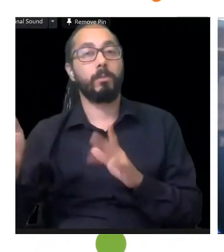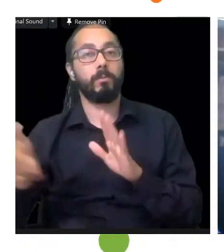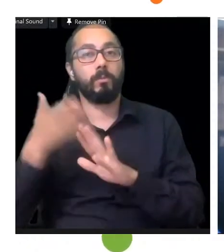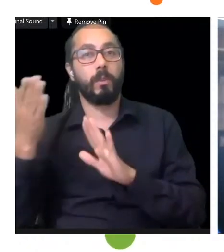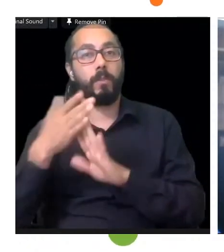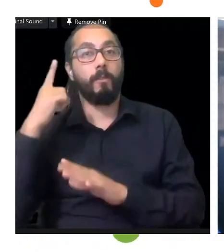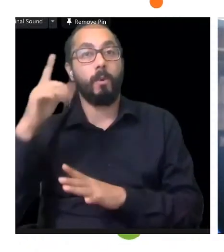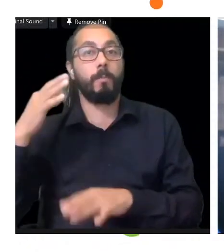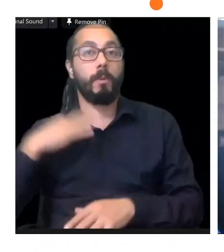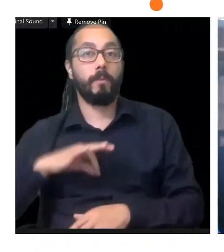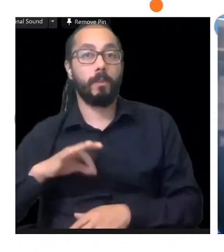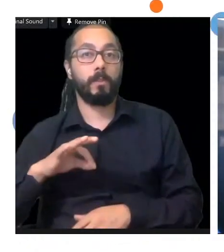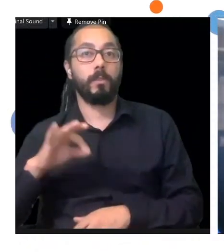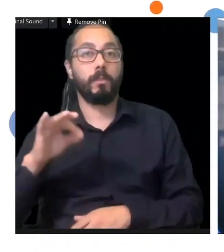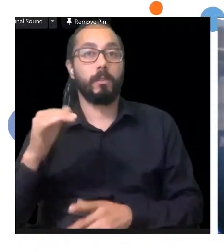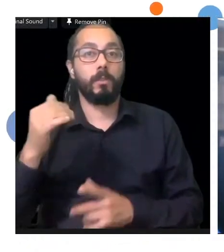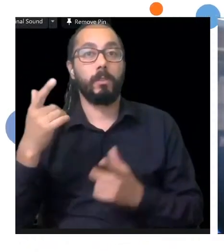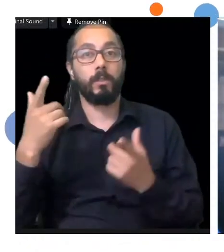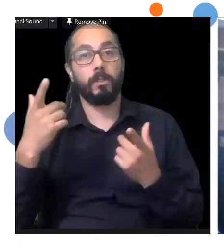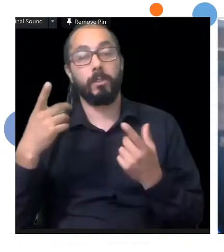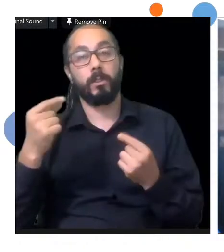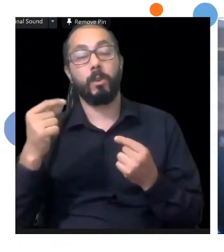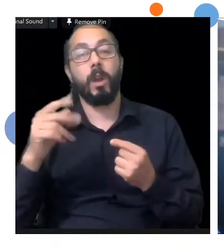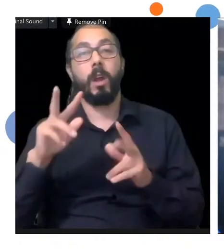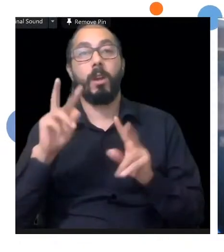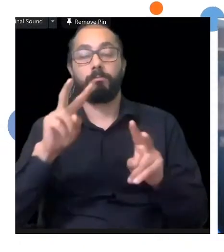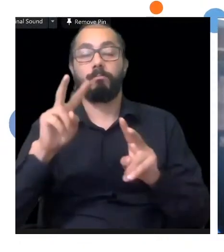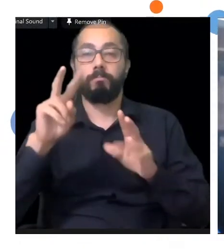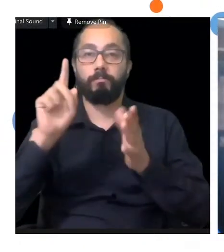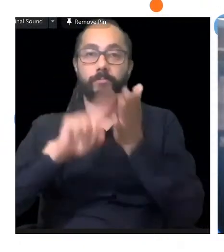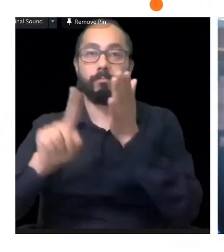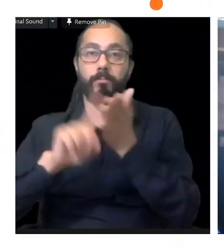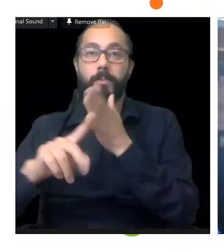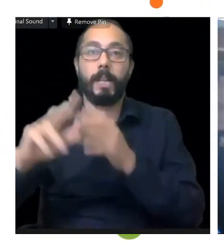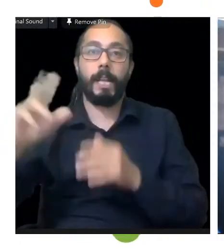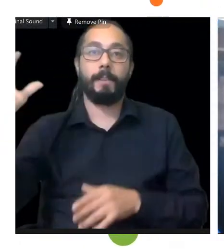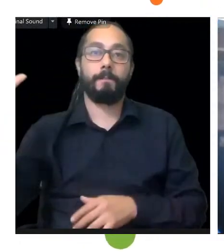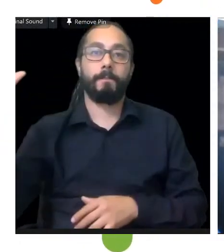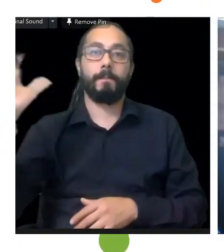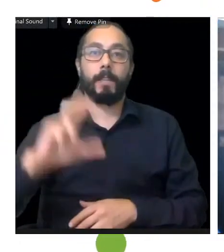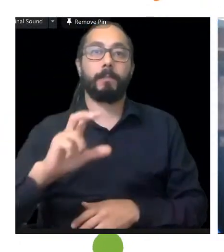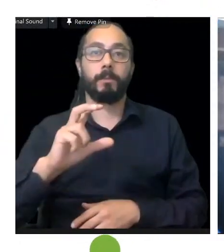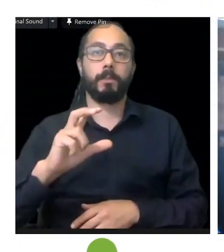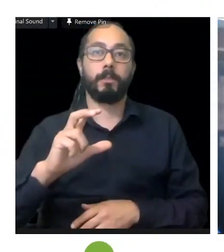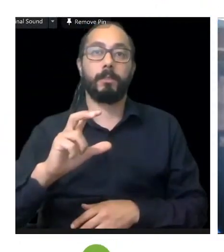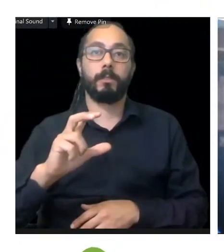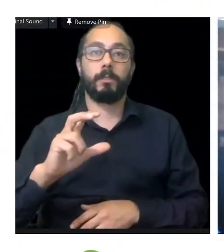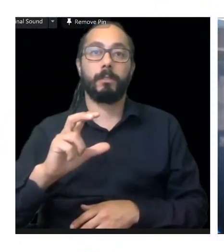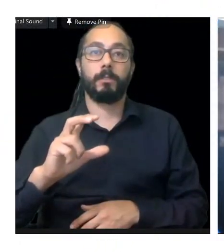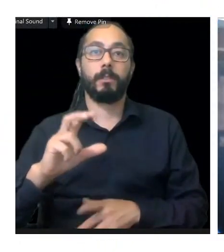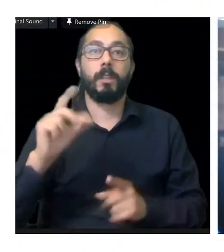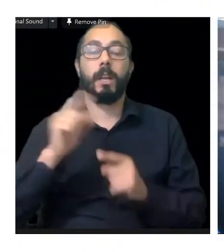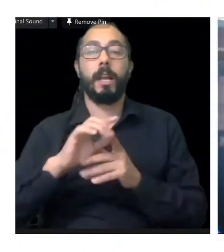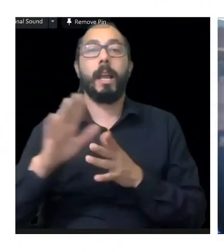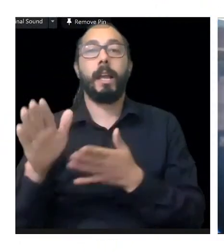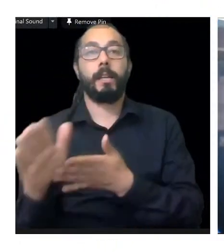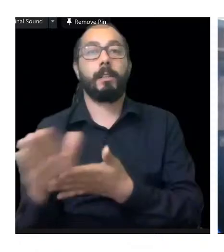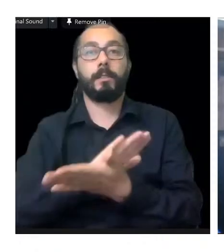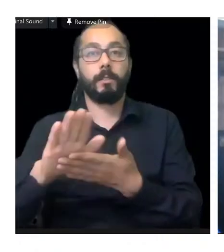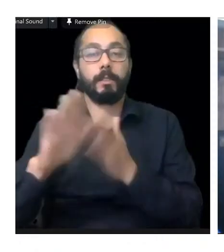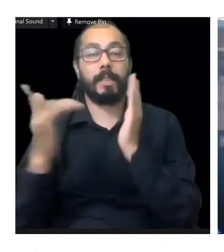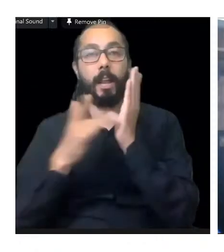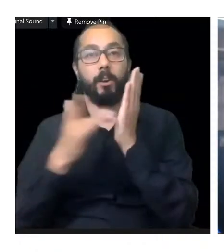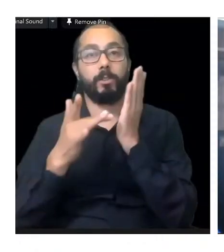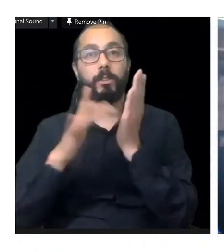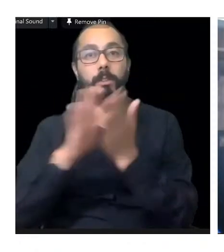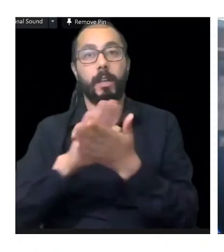they're looking into pretty substantial investments in different types of cleaning and sanitization technologies and